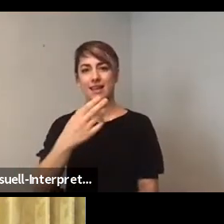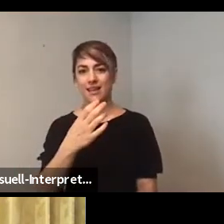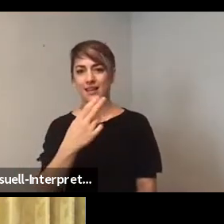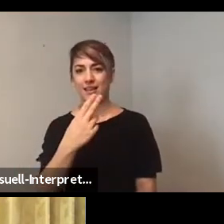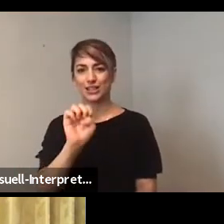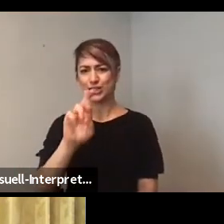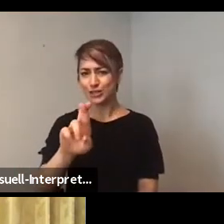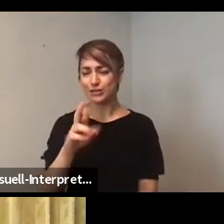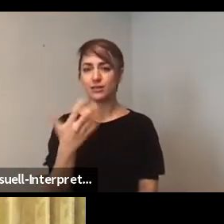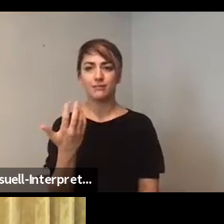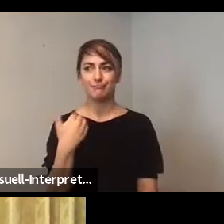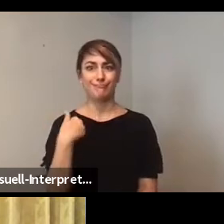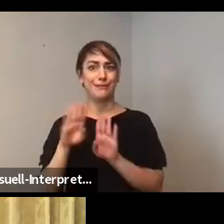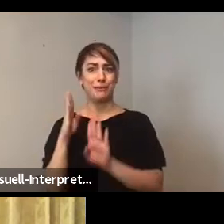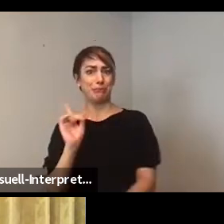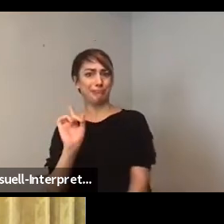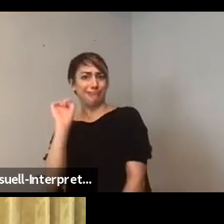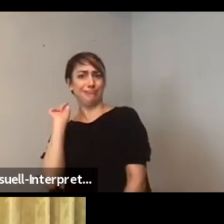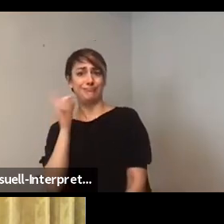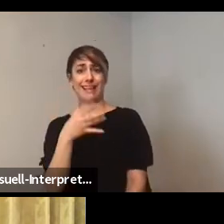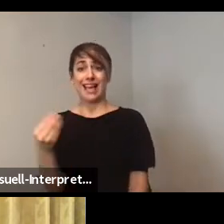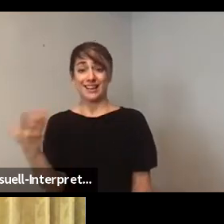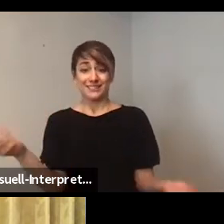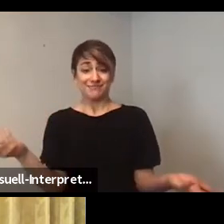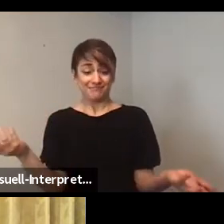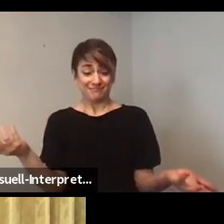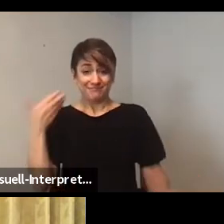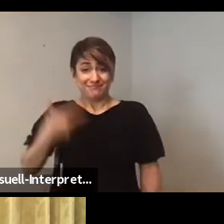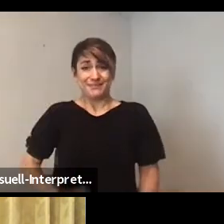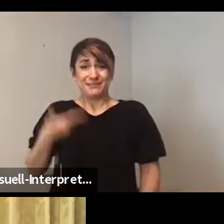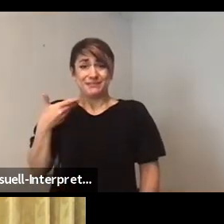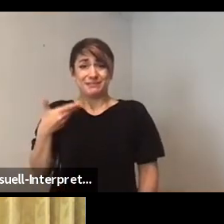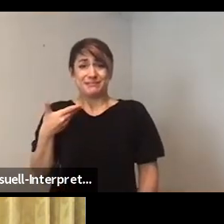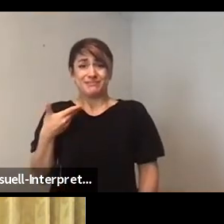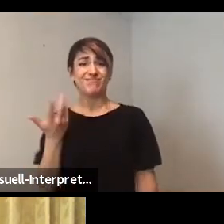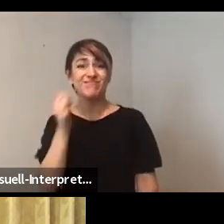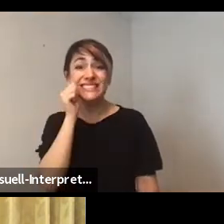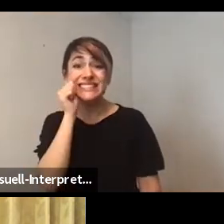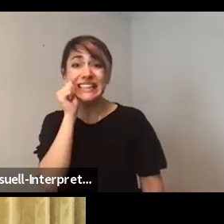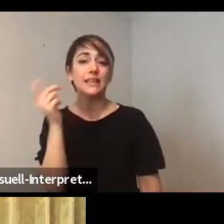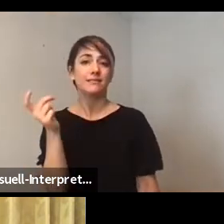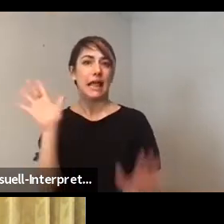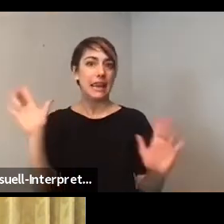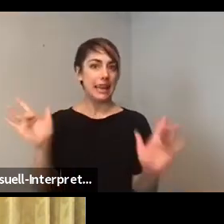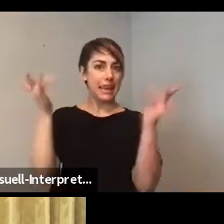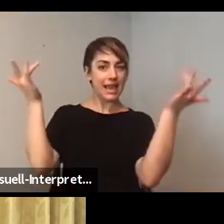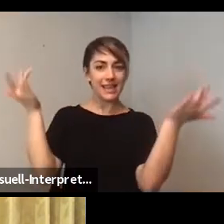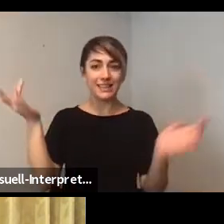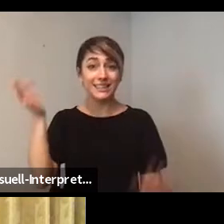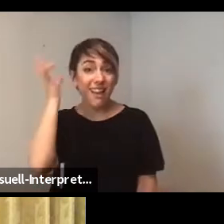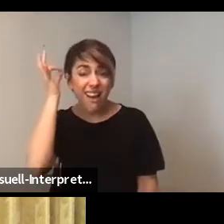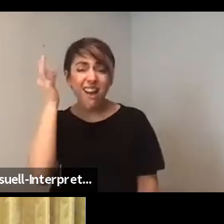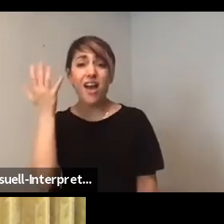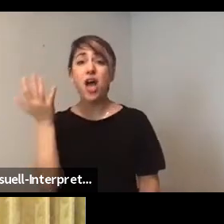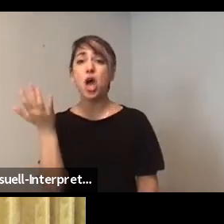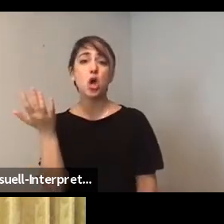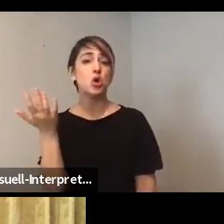This is me. I look I'm very pale, actually. I have brown hair